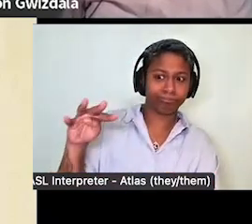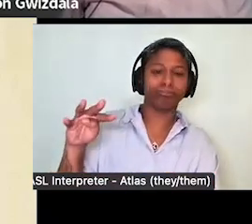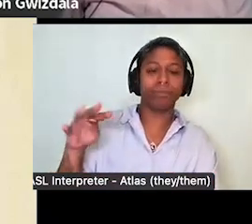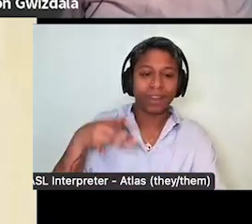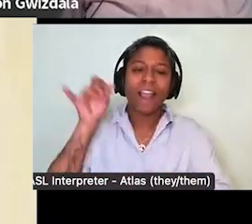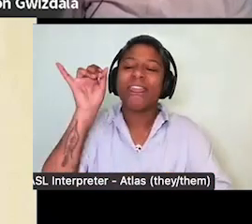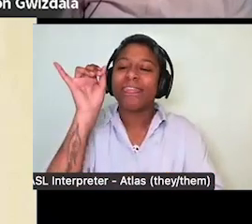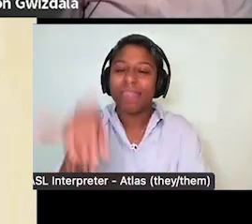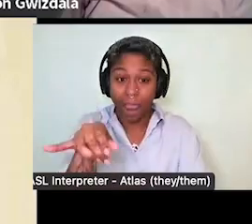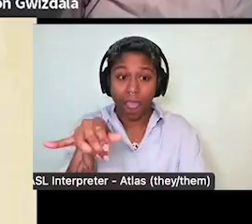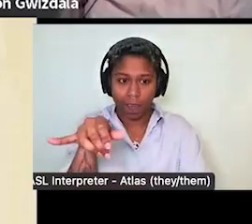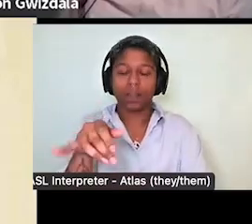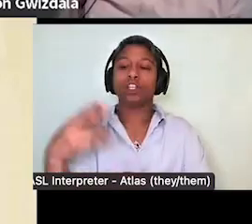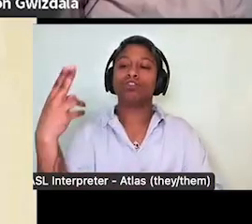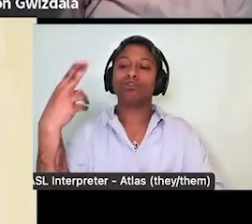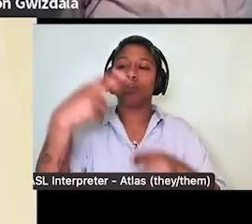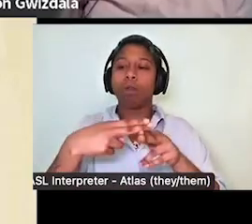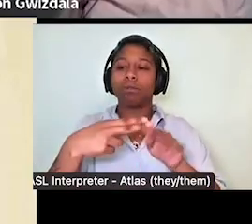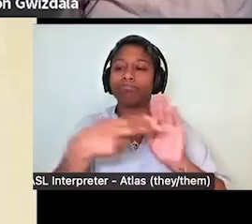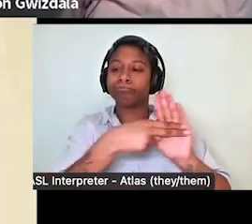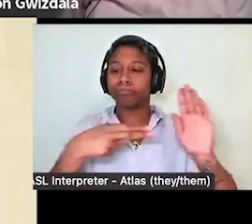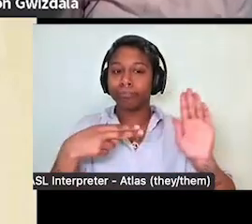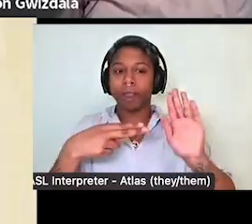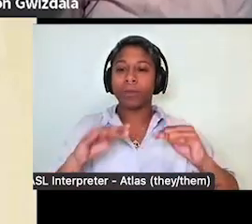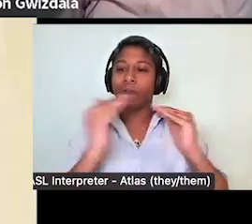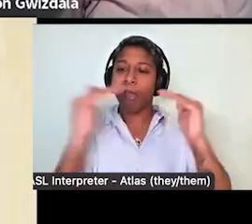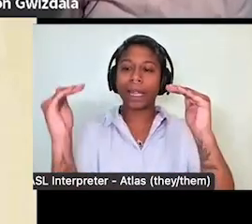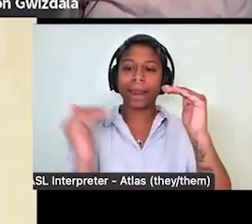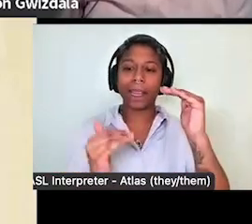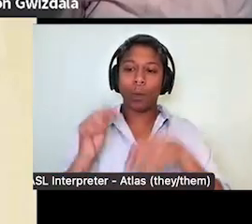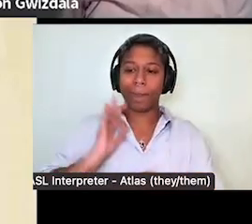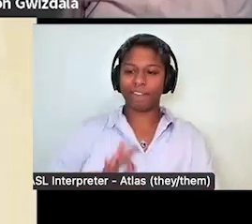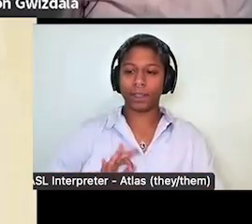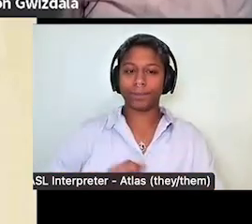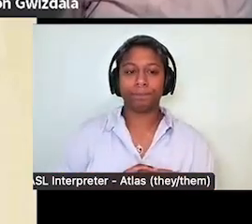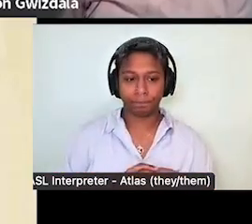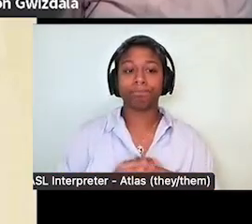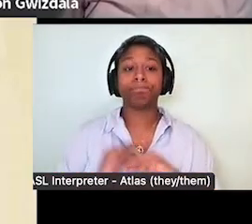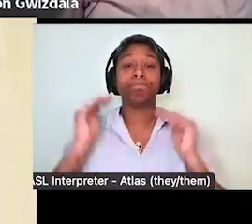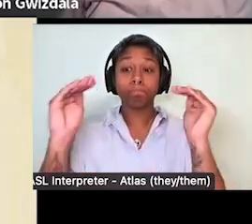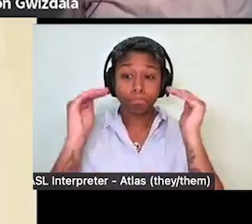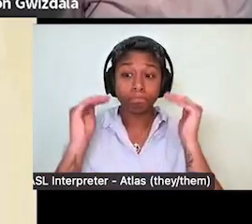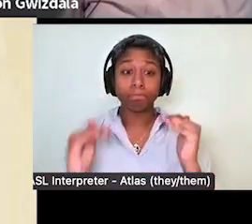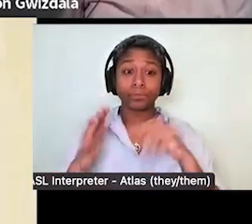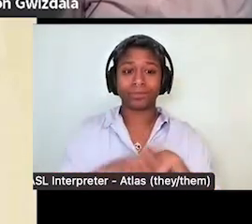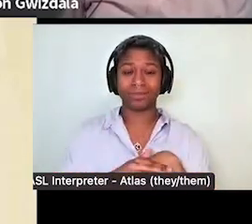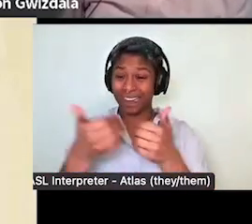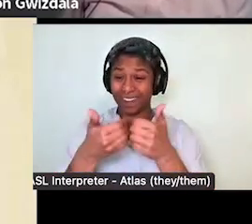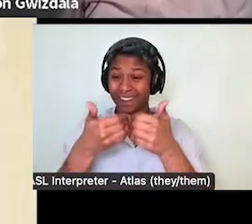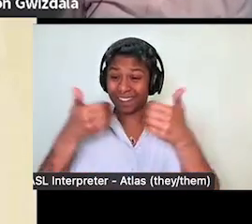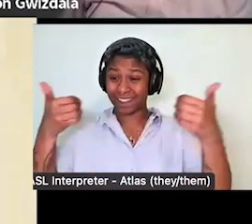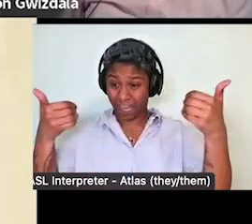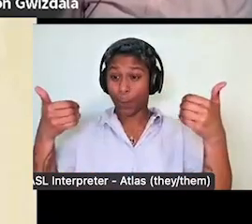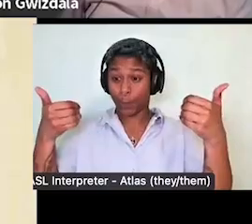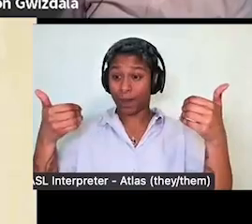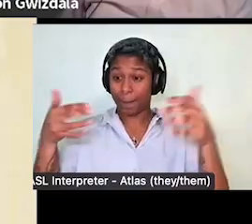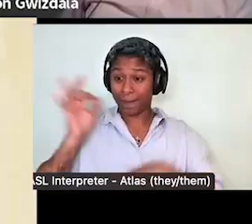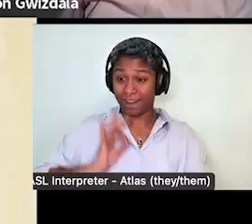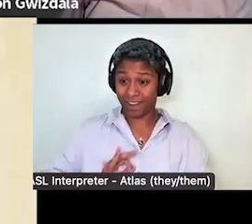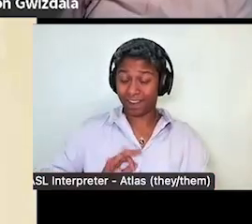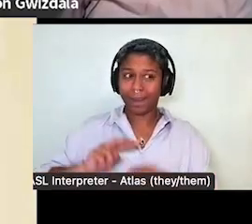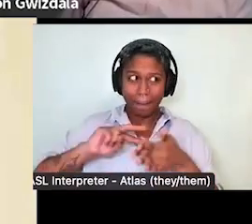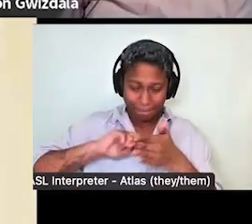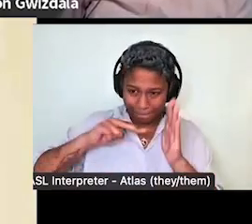unequal benefit. There's also a separate benefit. A separate benefit means that you're separated from the rest of the